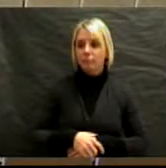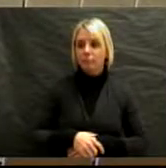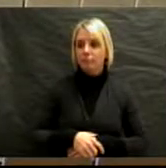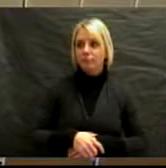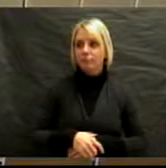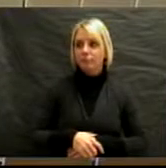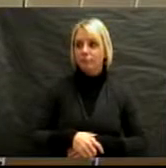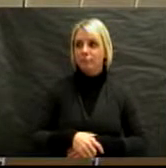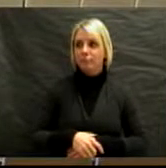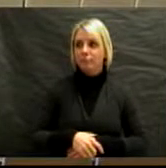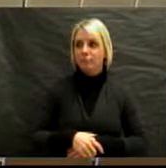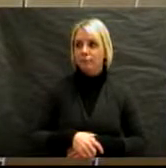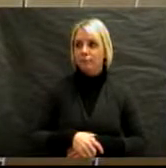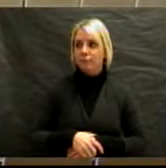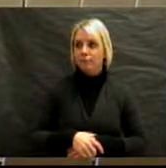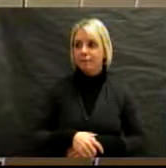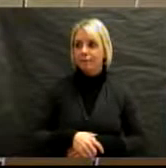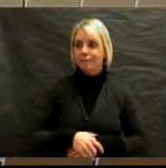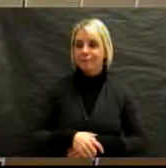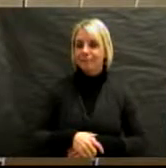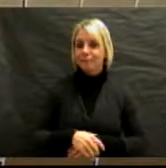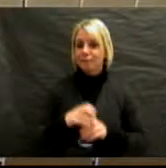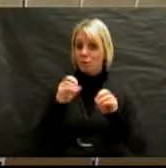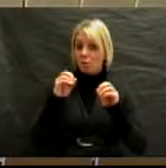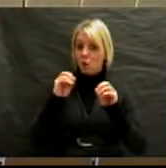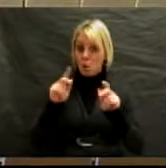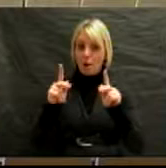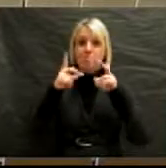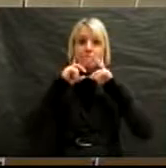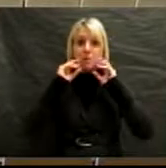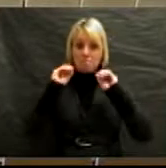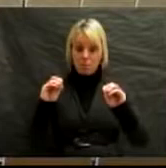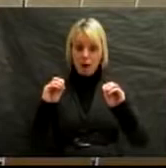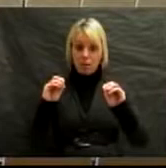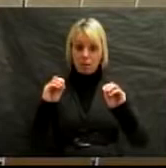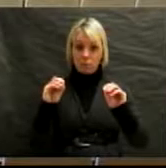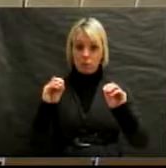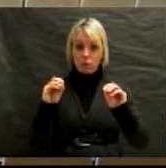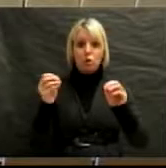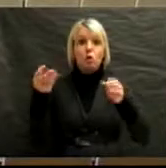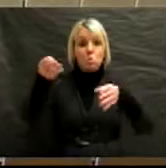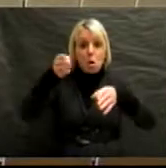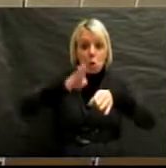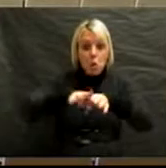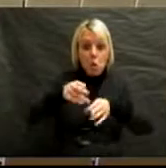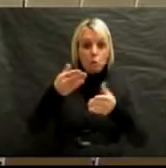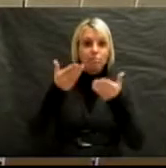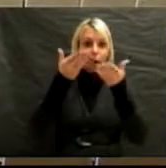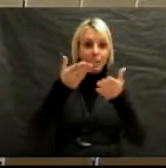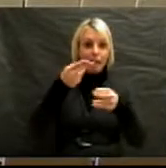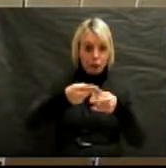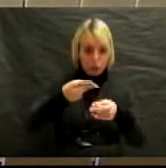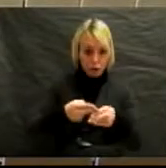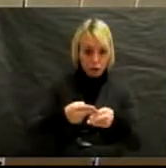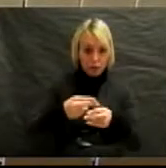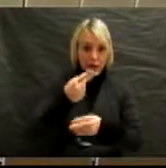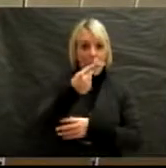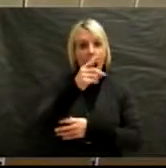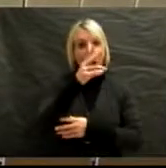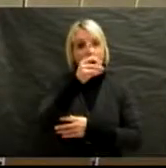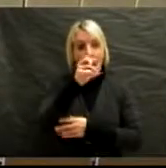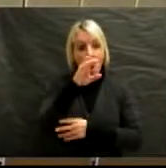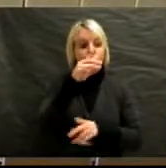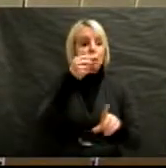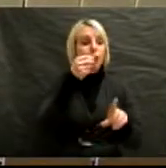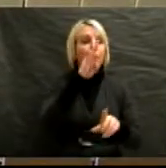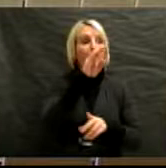All right, hearing none, is there any, we'll close nominations. Howard Bodie has been nominated for clerk of the Faribault School Board.